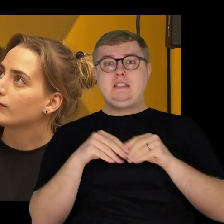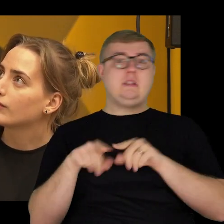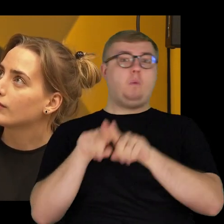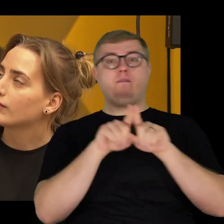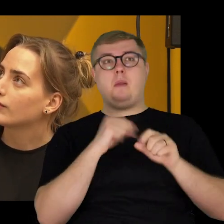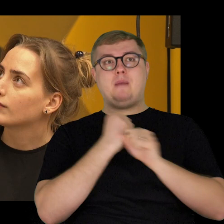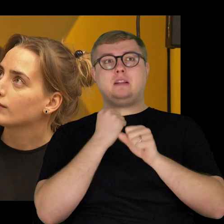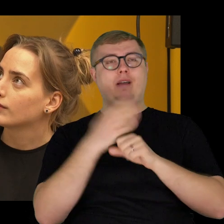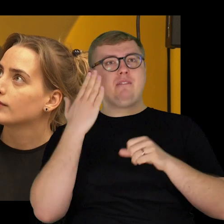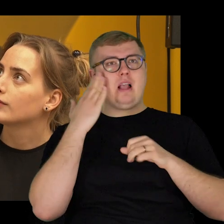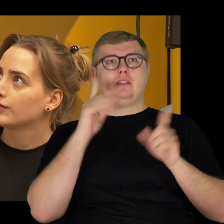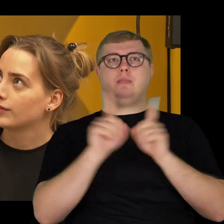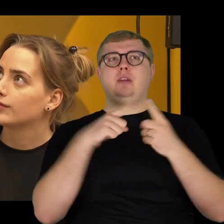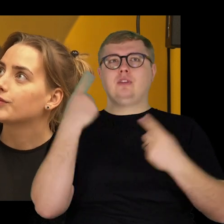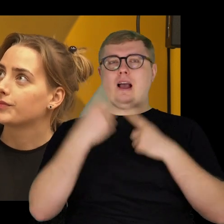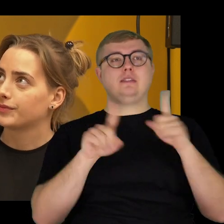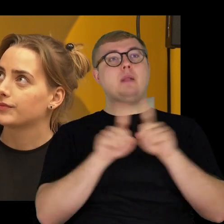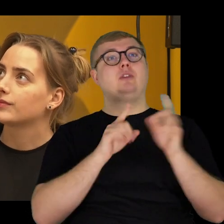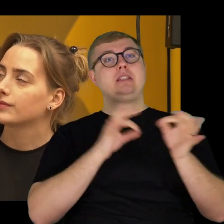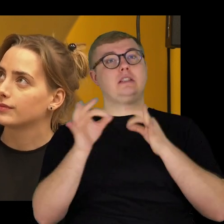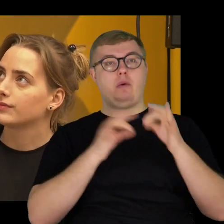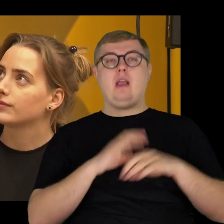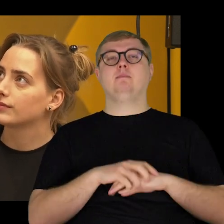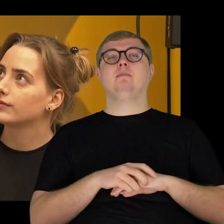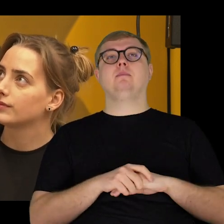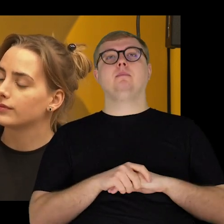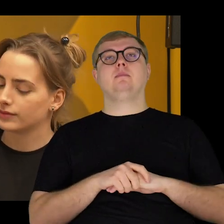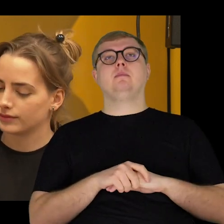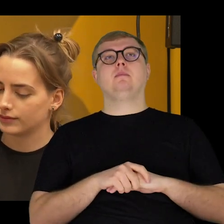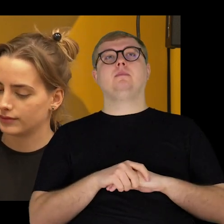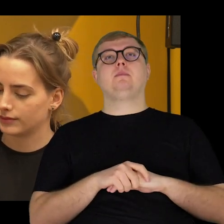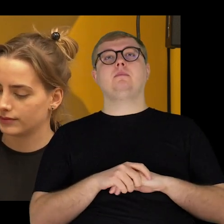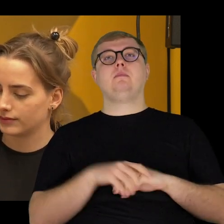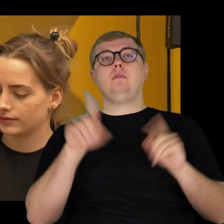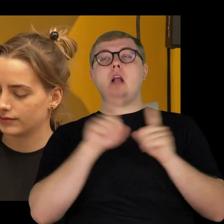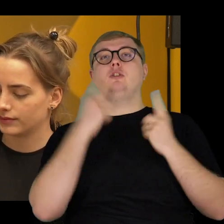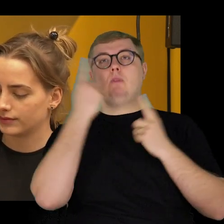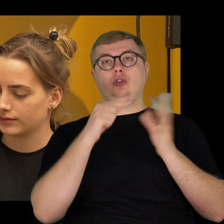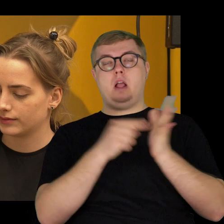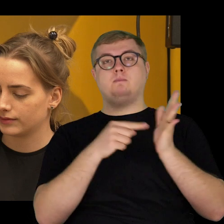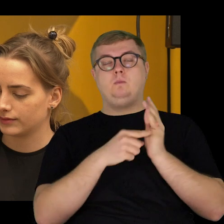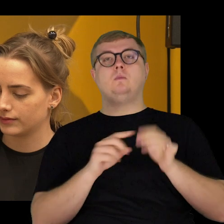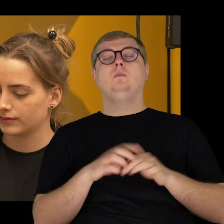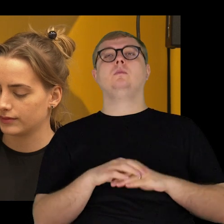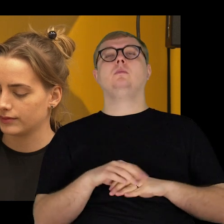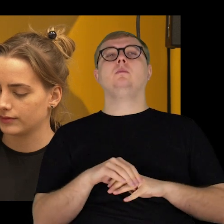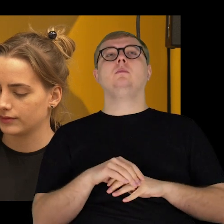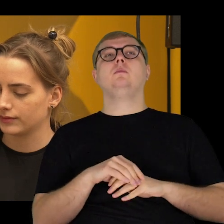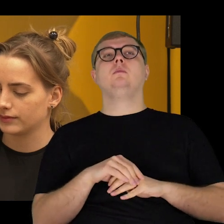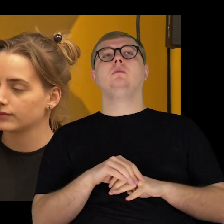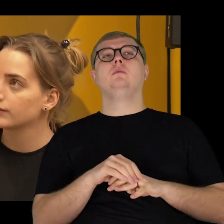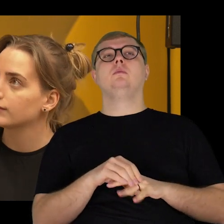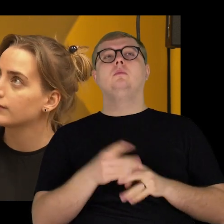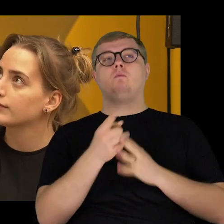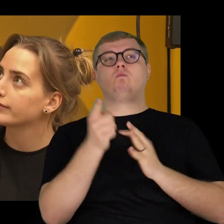on narratives and on stories. I mean, and I think if you manage